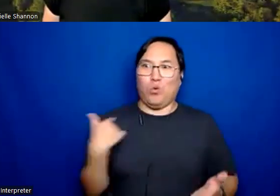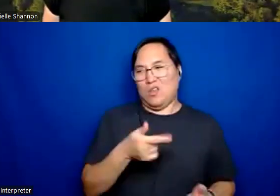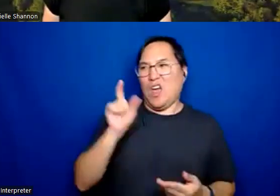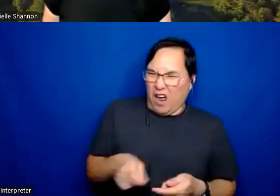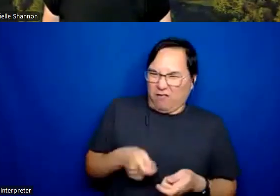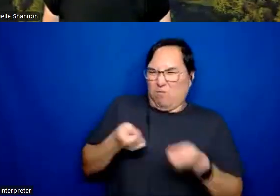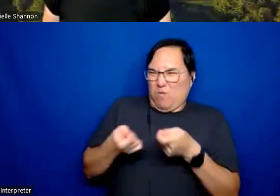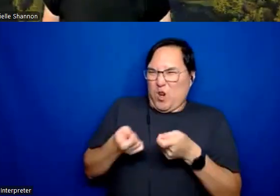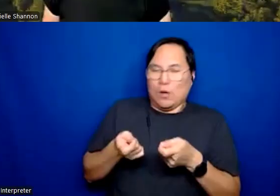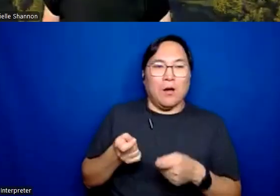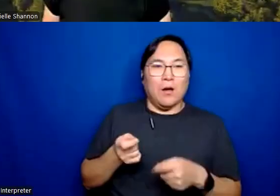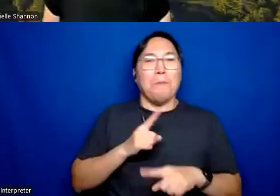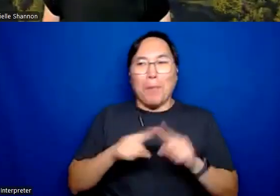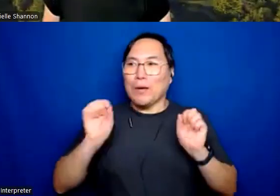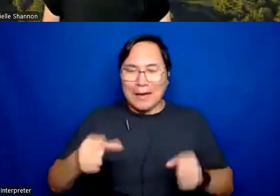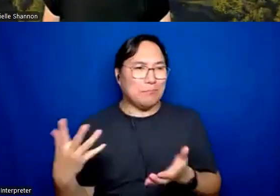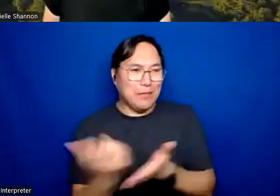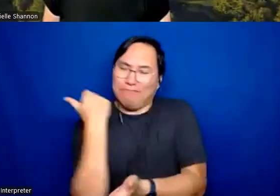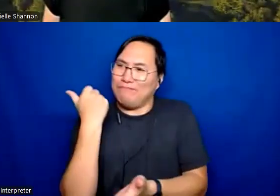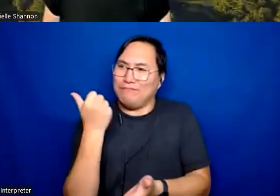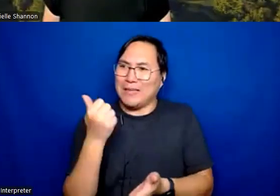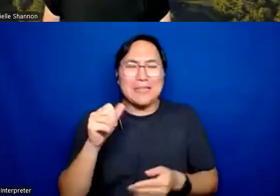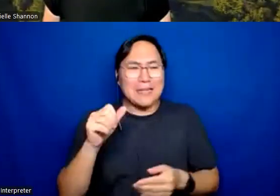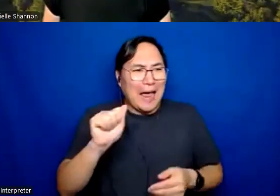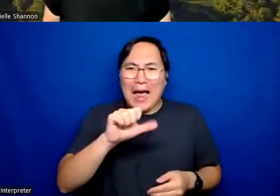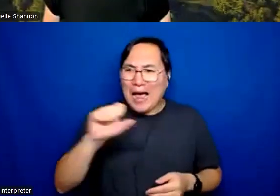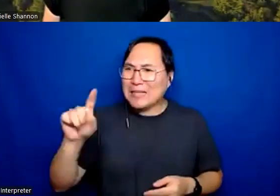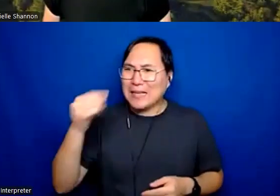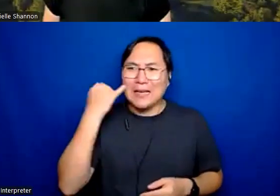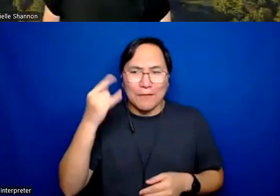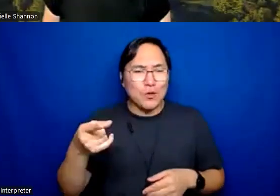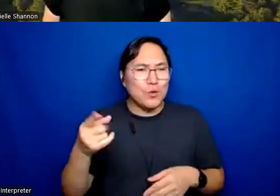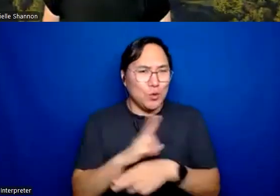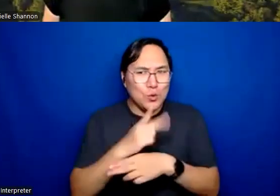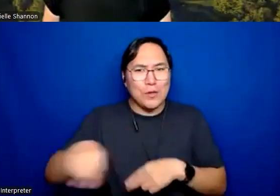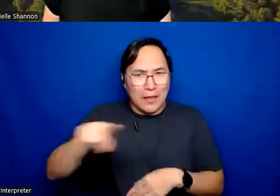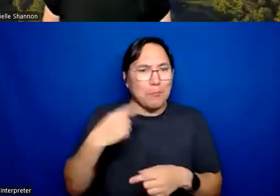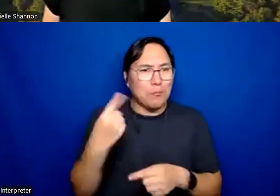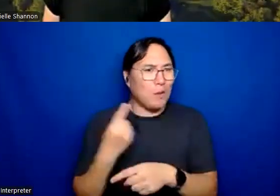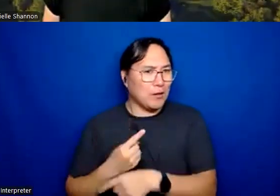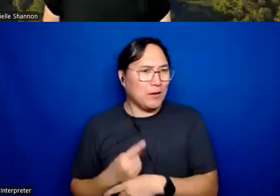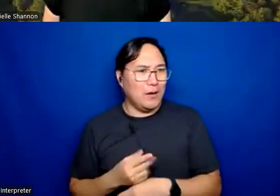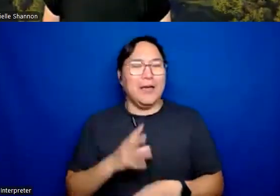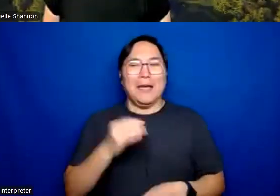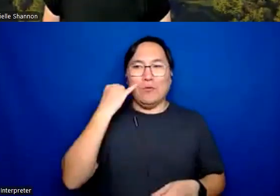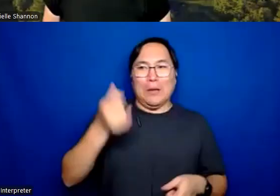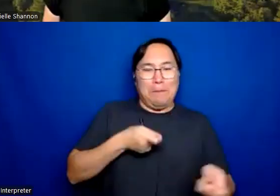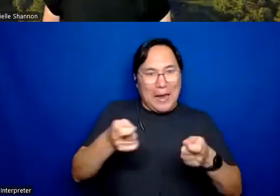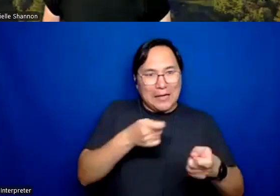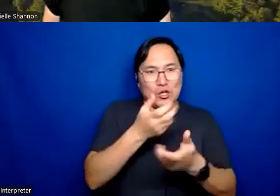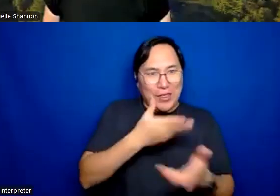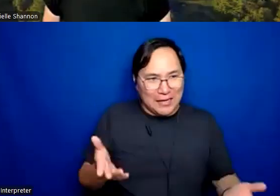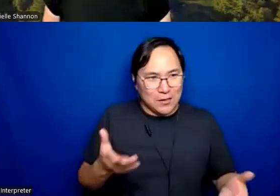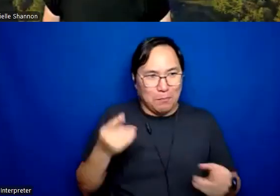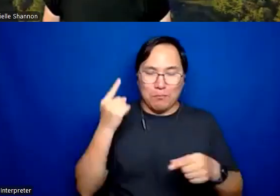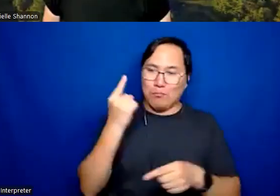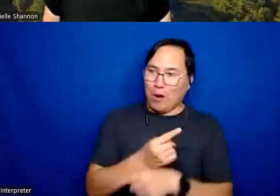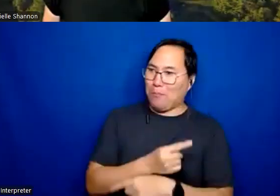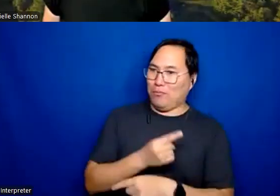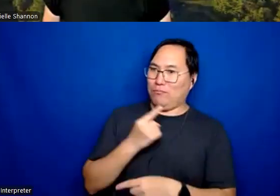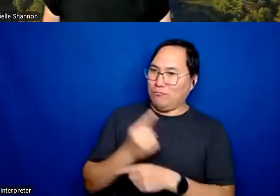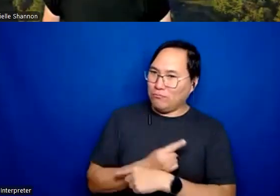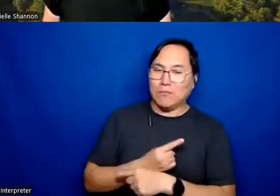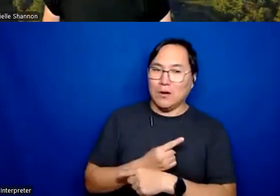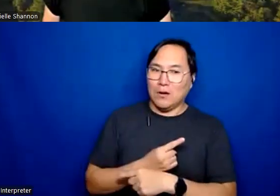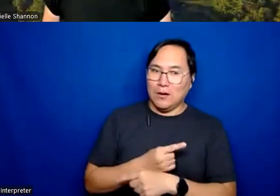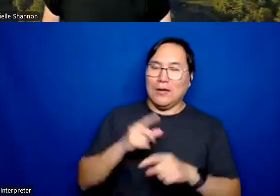can be a real asset that if we use it correctly and we manage it correctly, can really feed into a